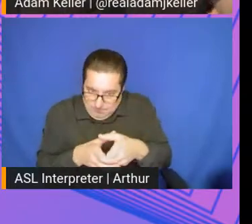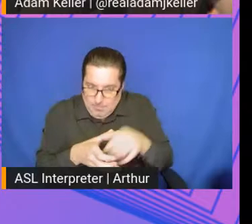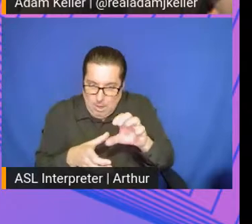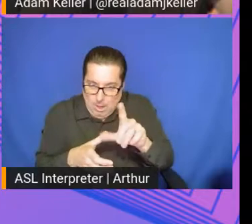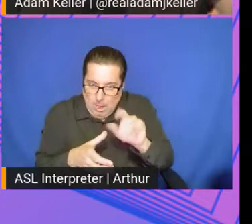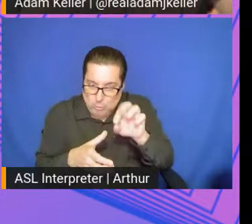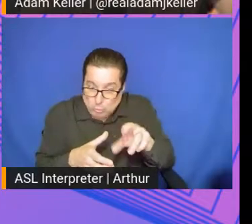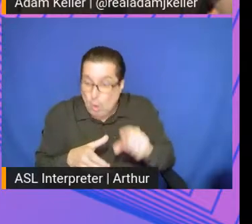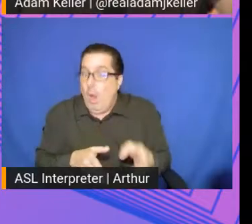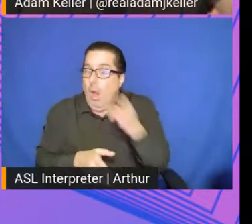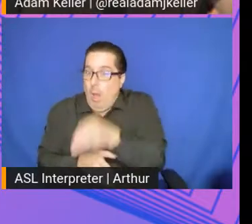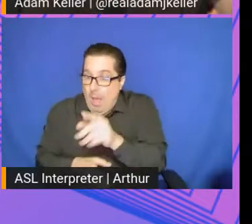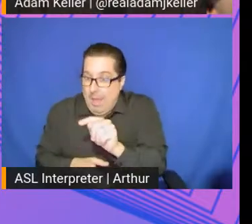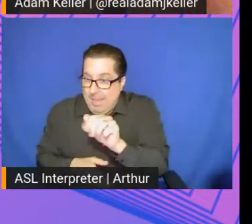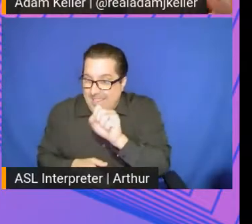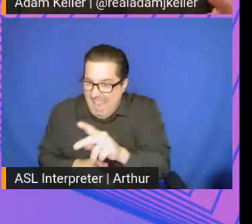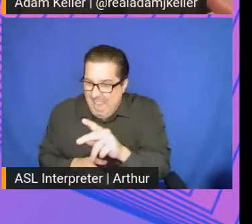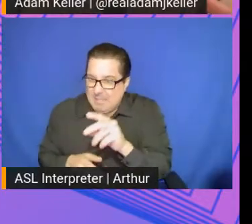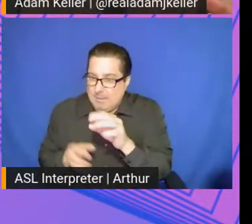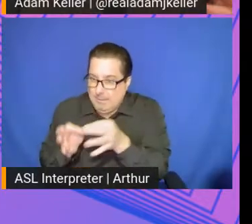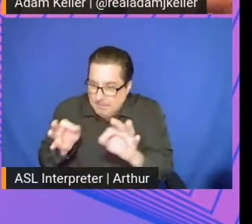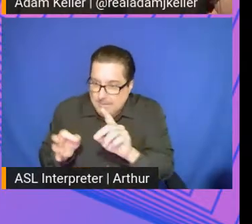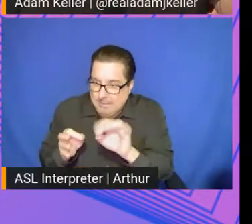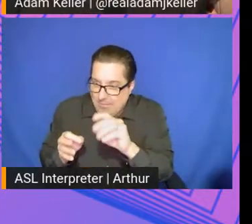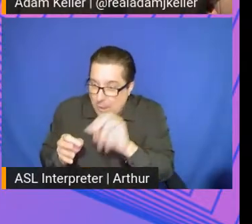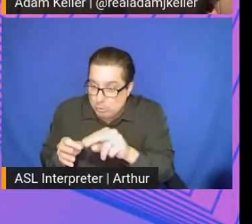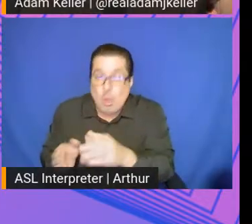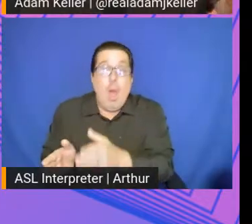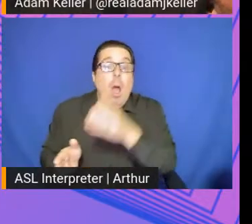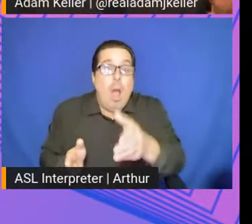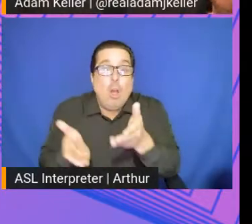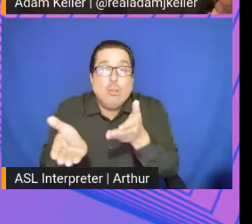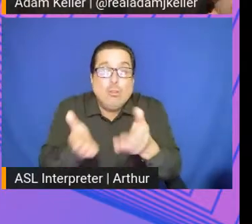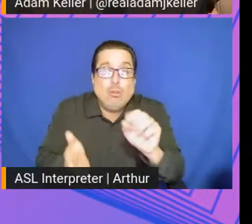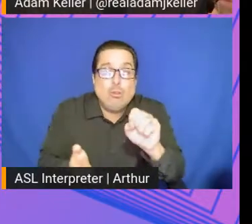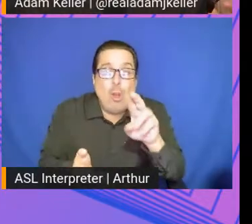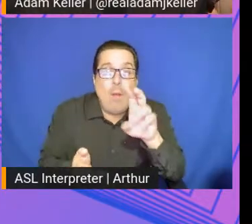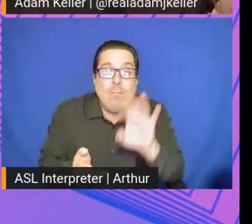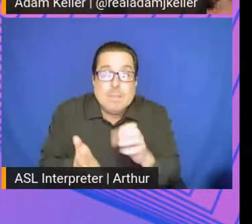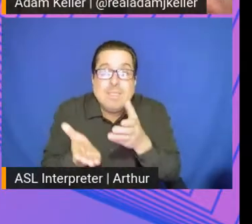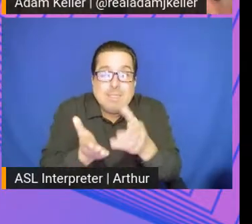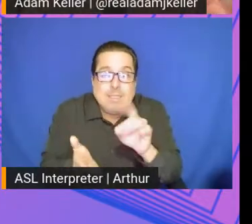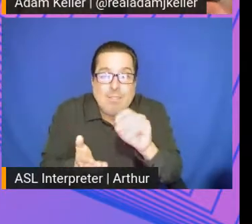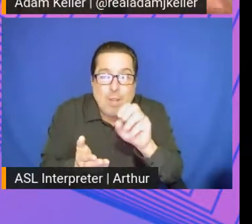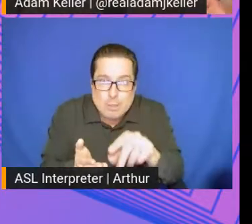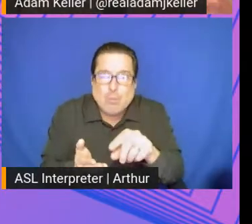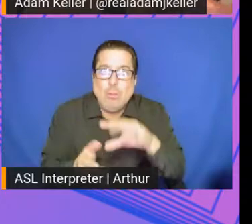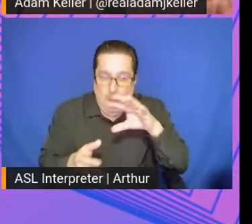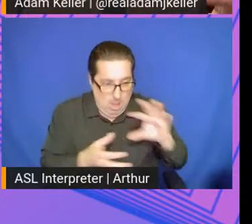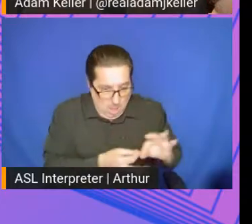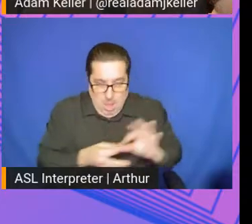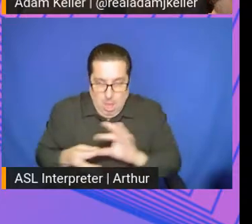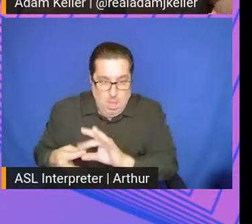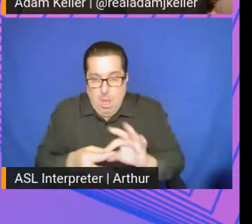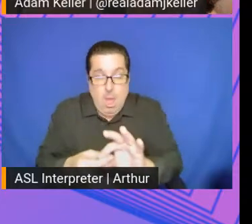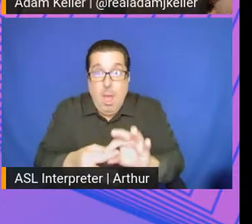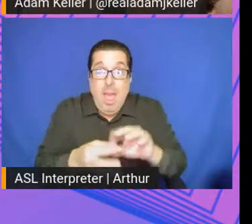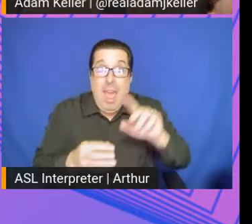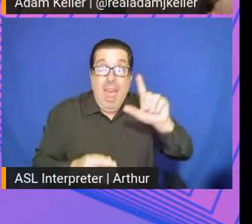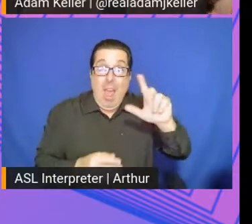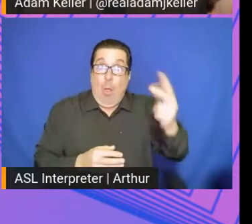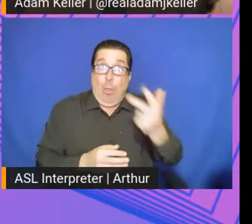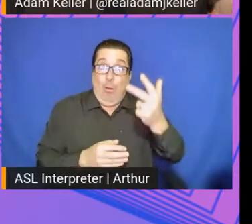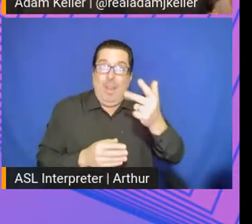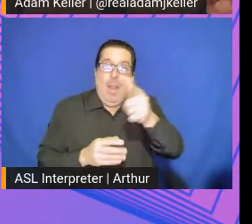definition, service definition, and so on. So the L3 constructs help to stitch those together. And let's actually look at